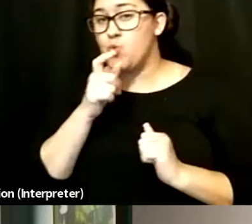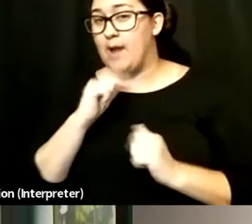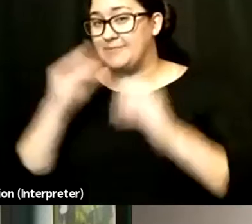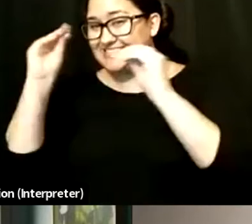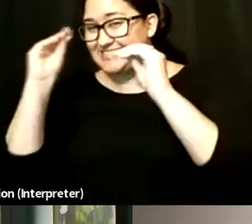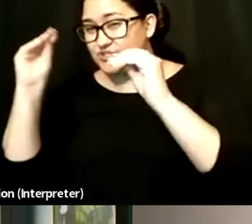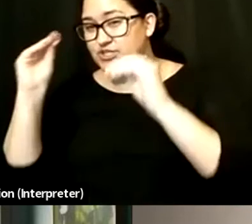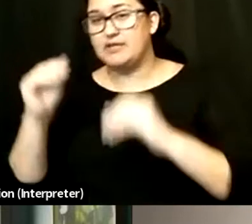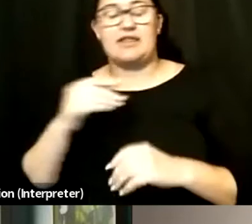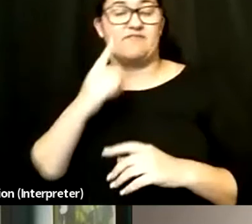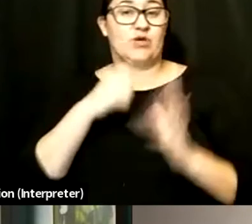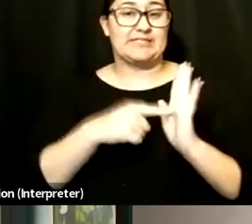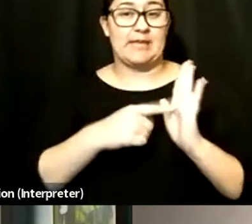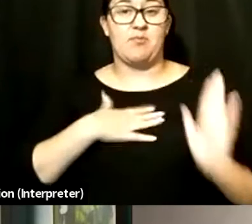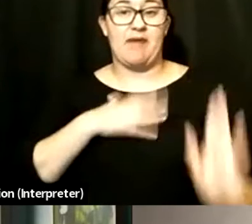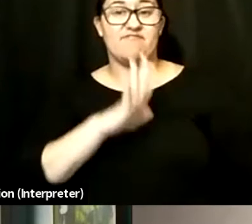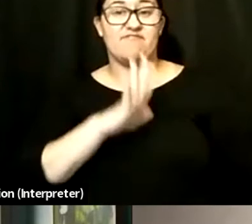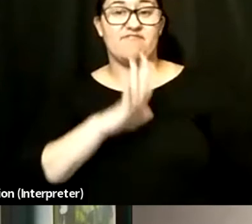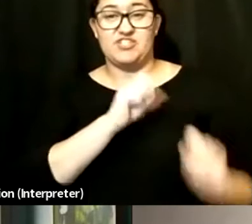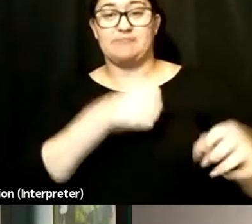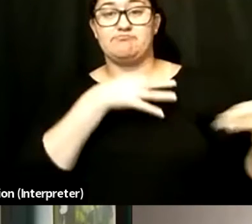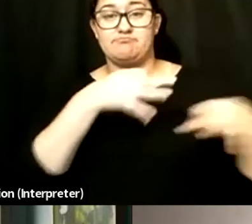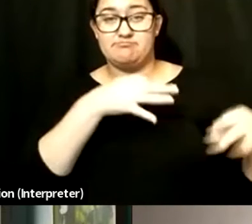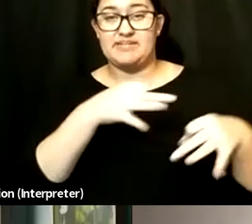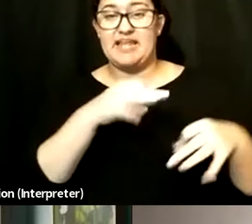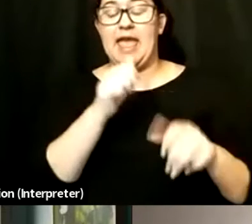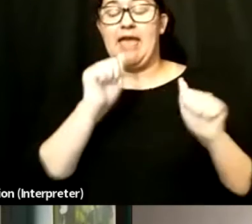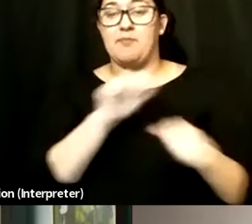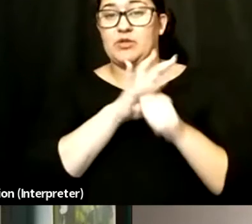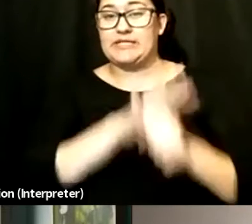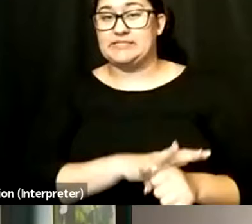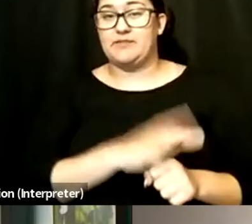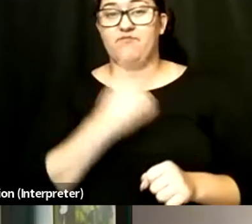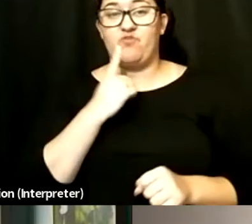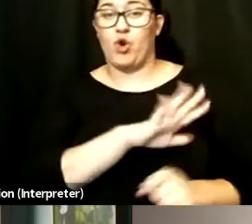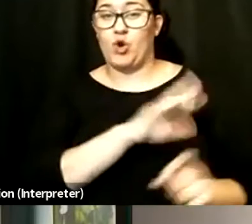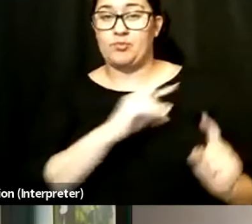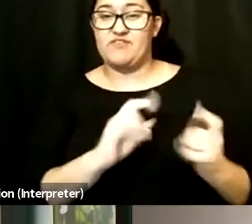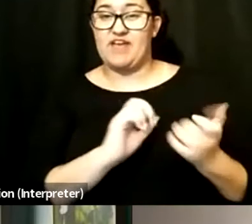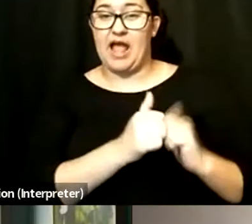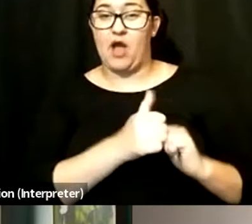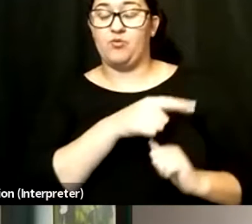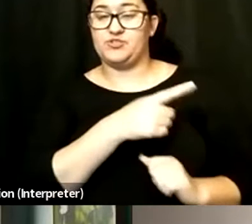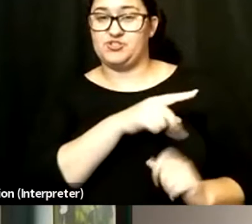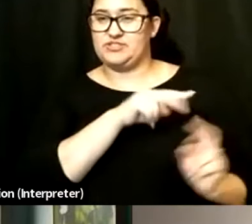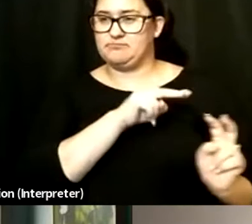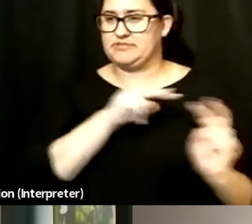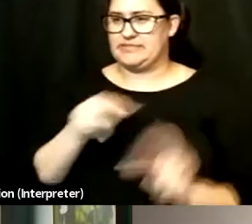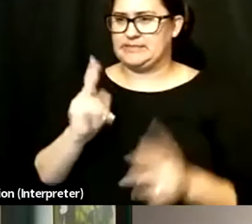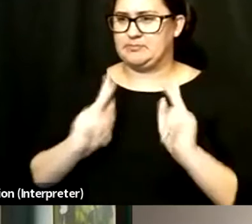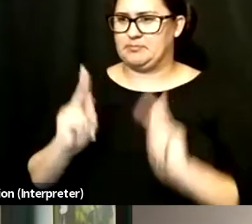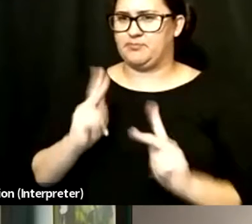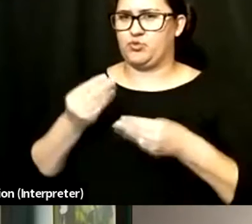My 5-year-old is able to describe ableism in the way that she sees people treat us differently based on